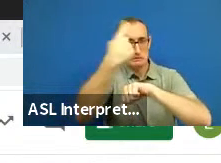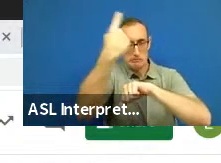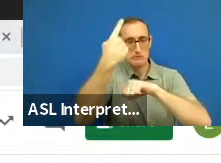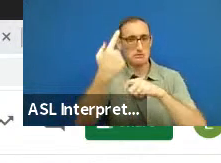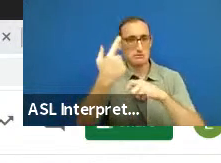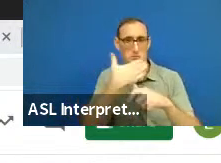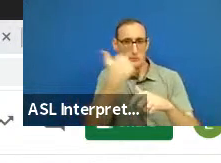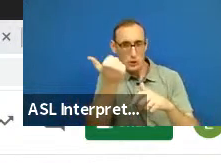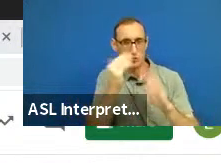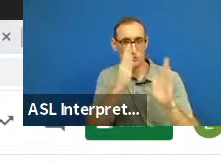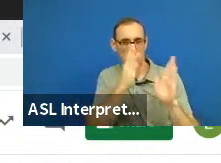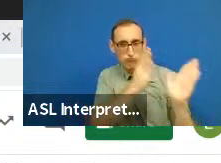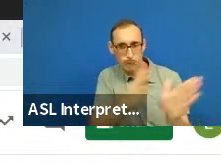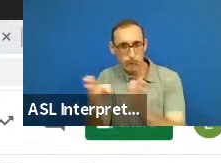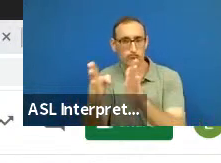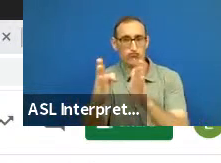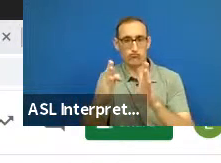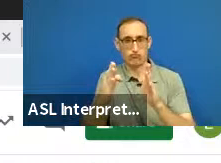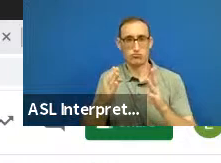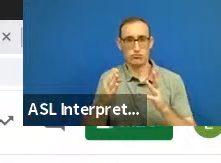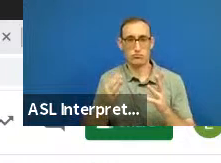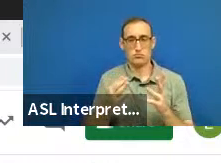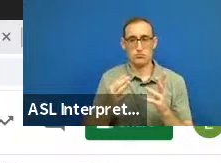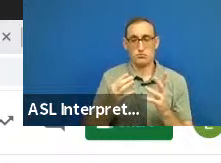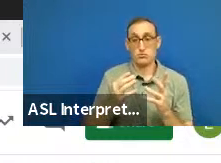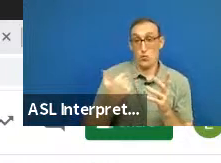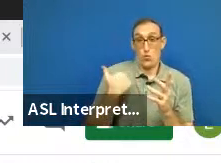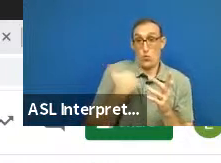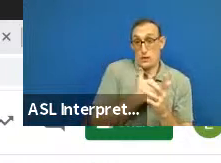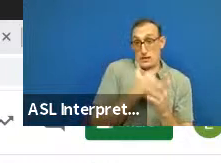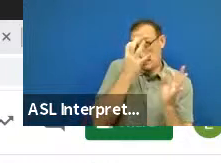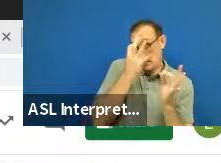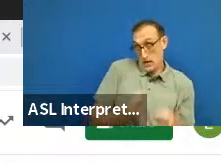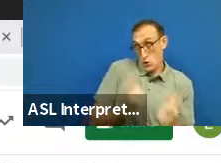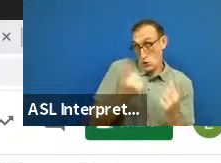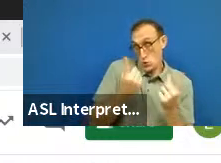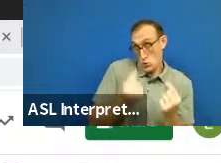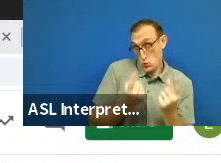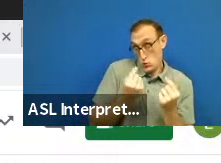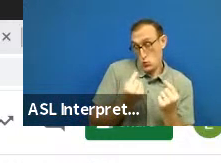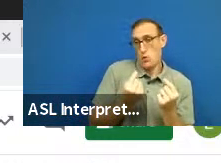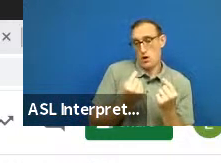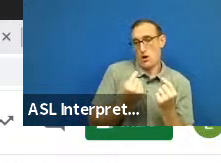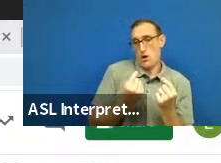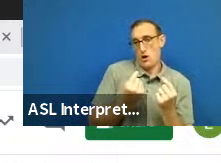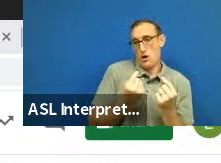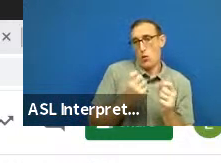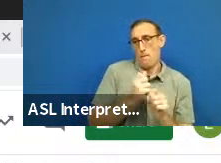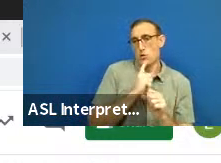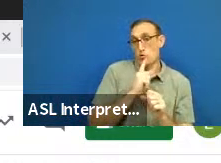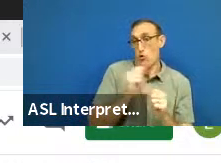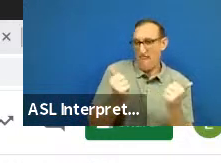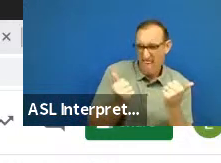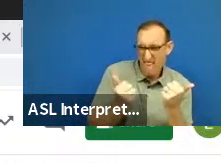do, we're not missing an aspect that we should be assessing.